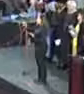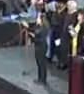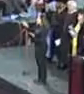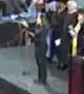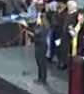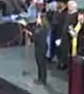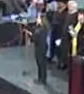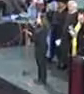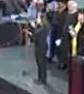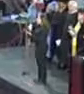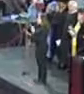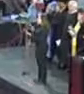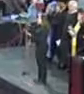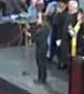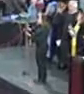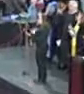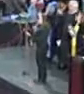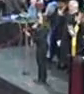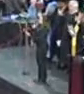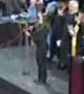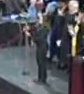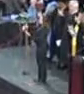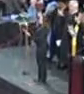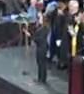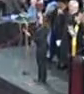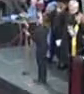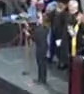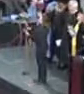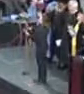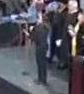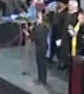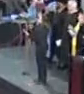Lamar, to thee we're